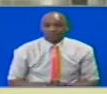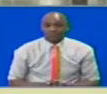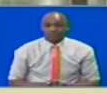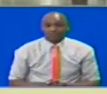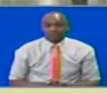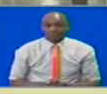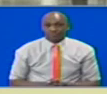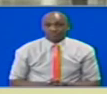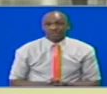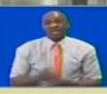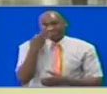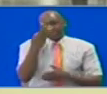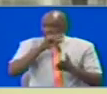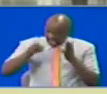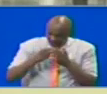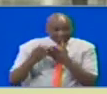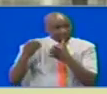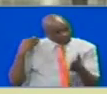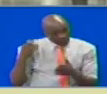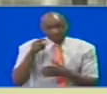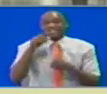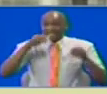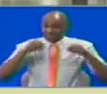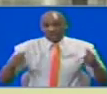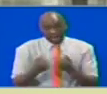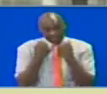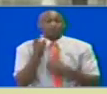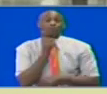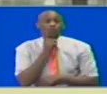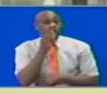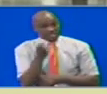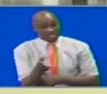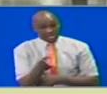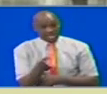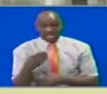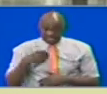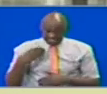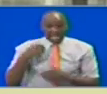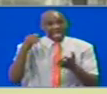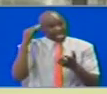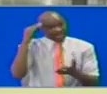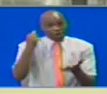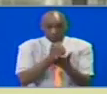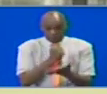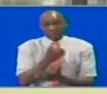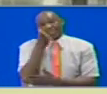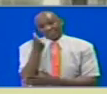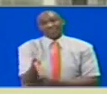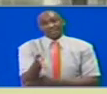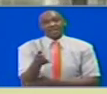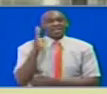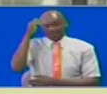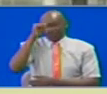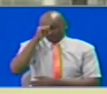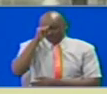Few hours before that crucial election takes place tomorrow here at the AU headquarters in Addis, a high-stake election